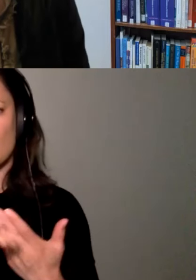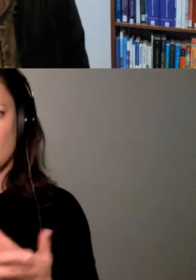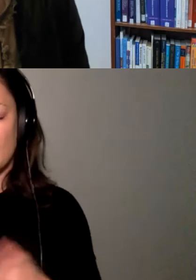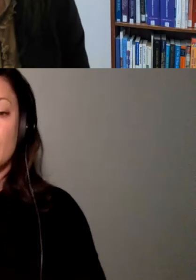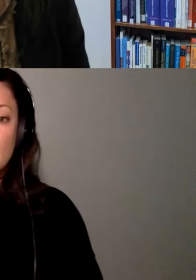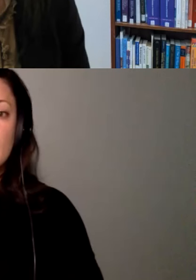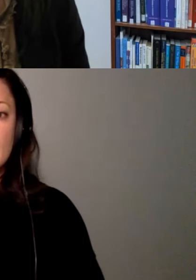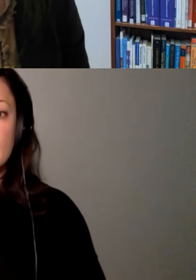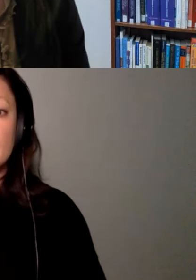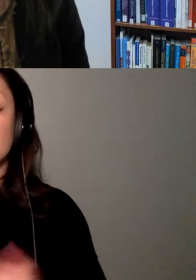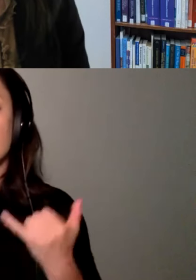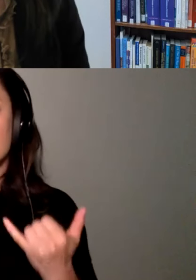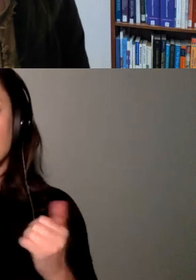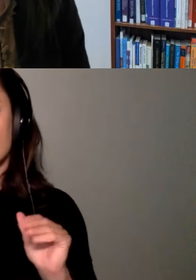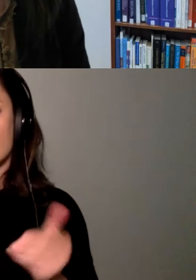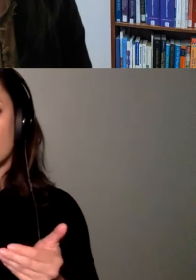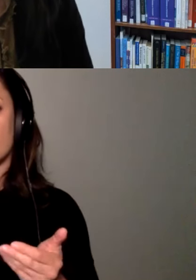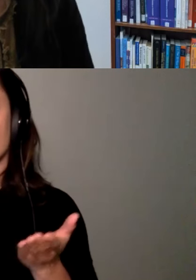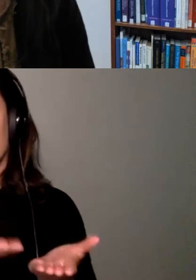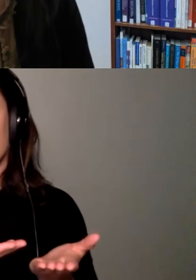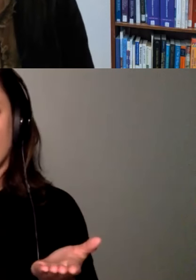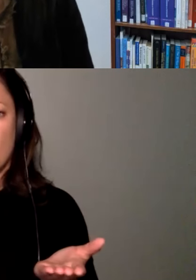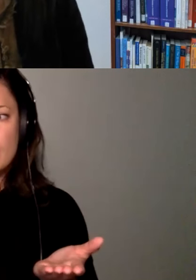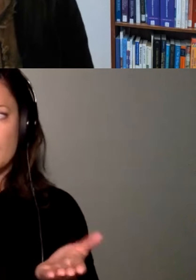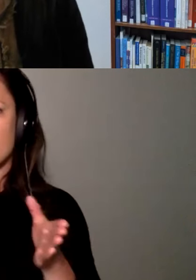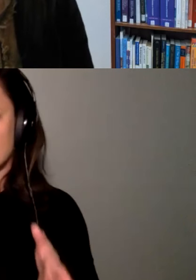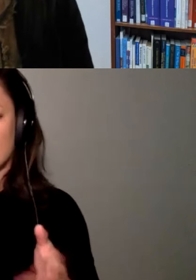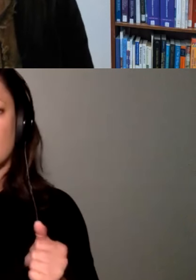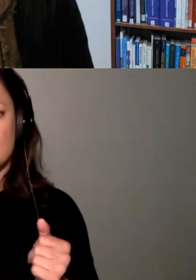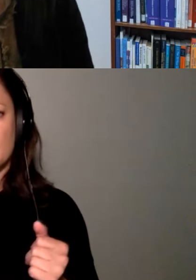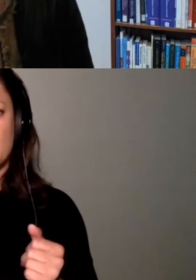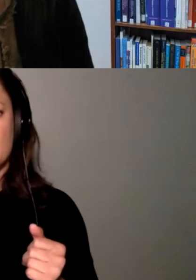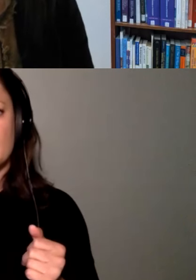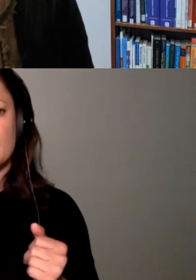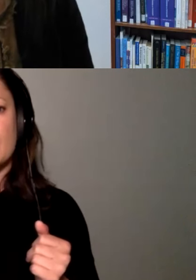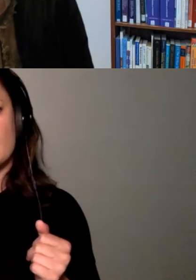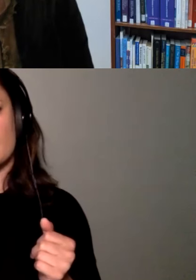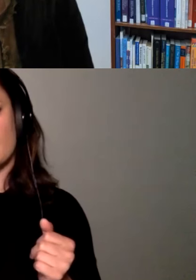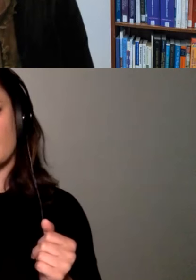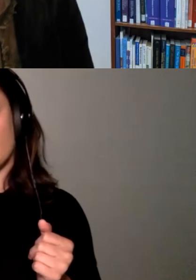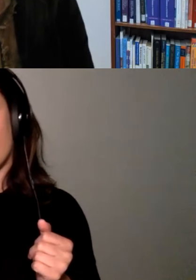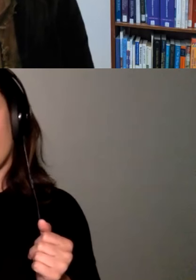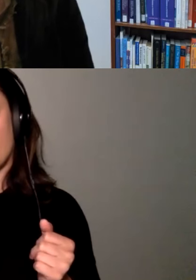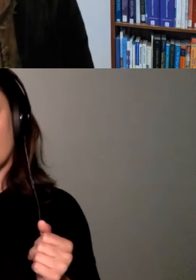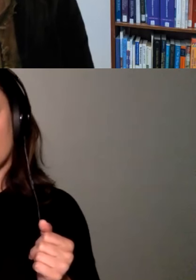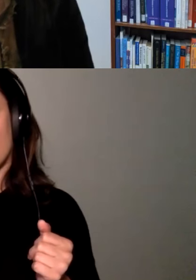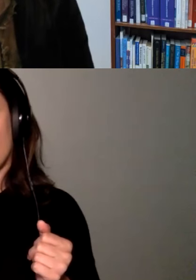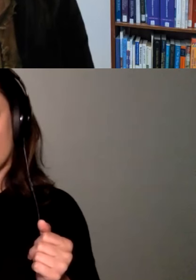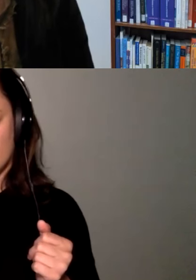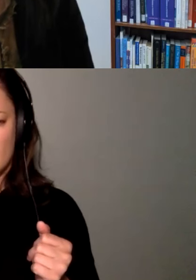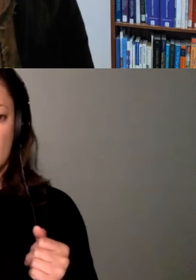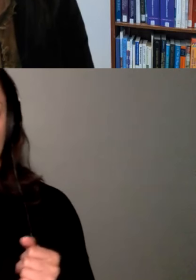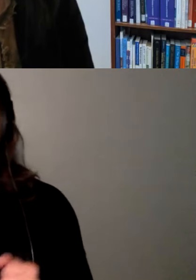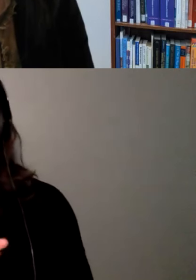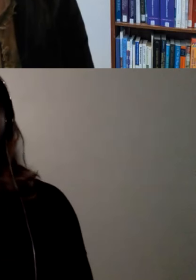Okay, so next I would like to introduce you all today's guest speaker. Joining us today, we have Dr. Molly Colvin. Dr. Colvin is